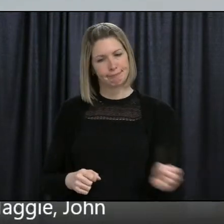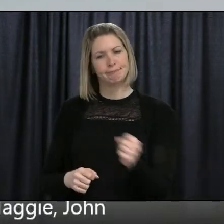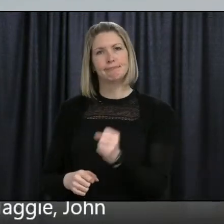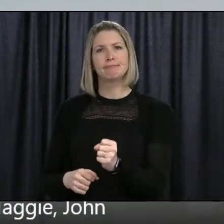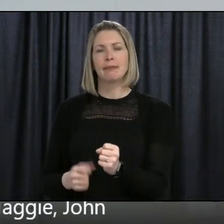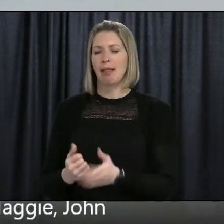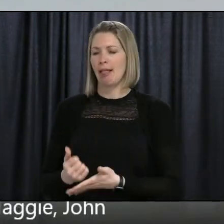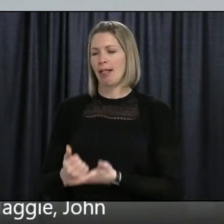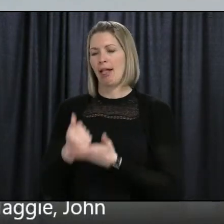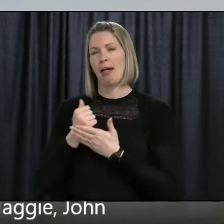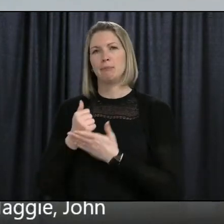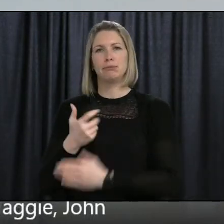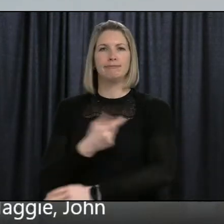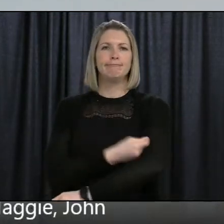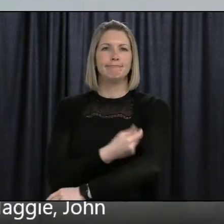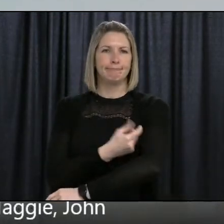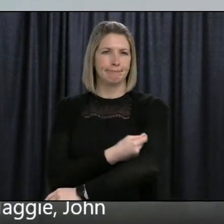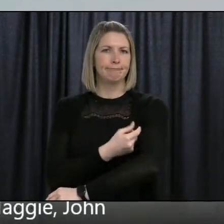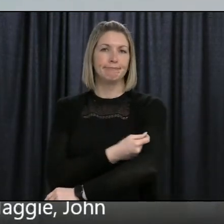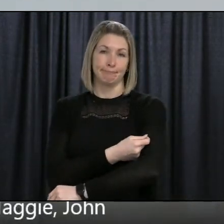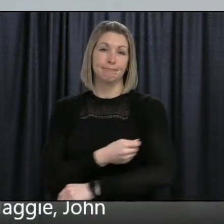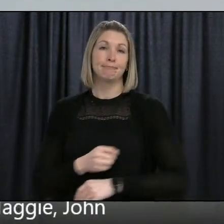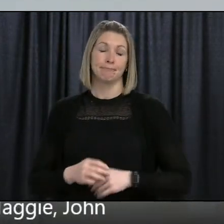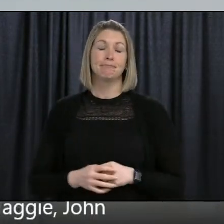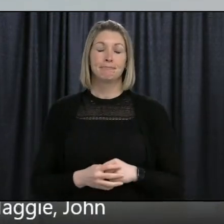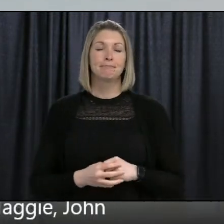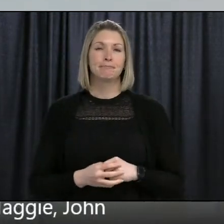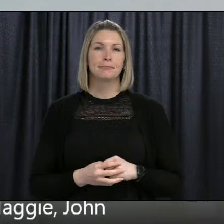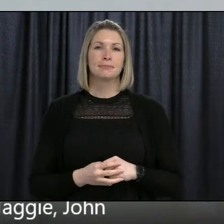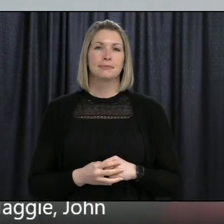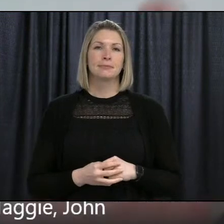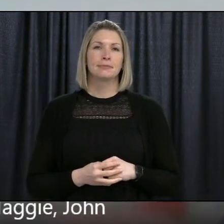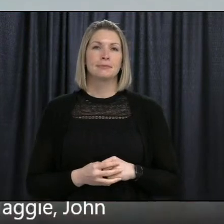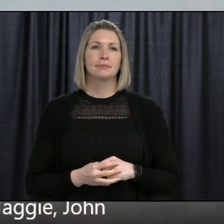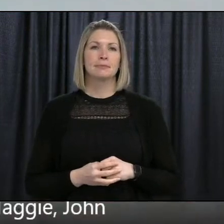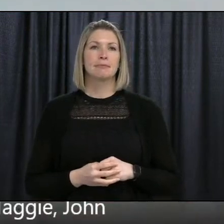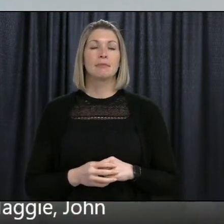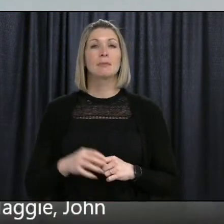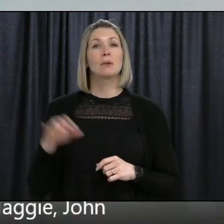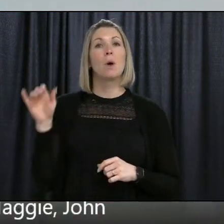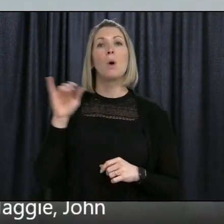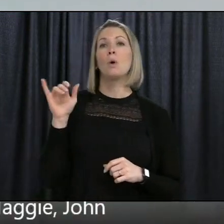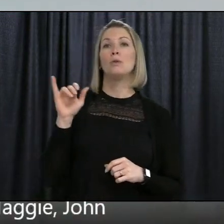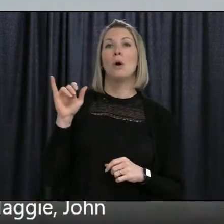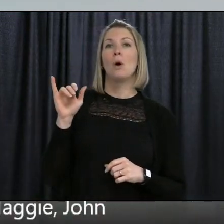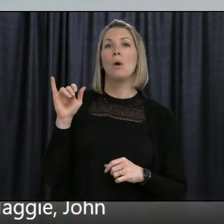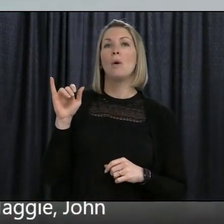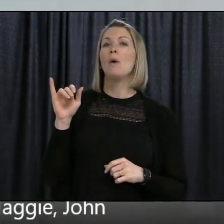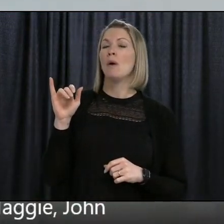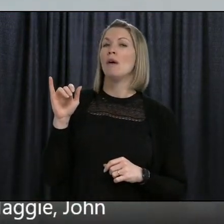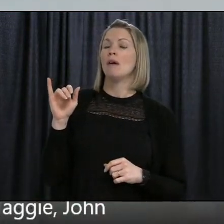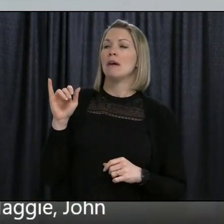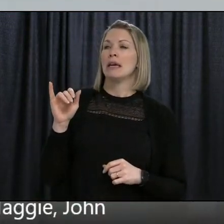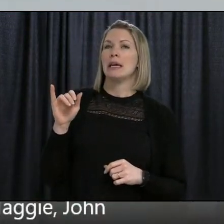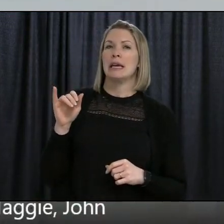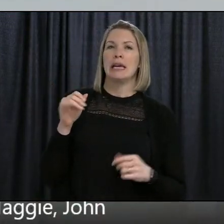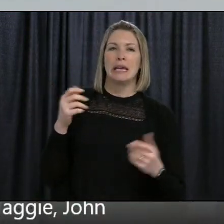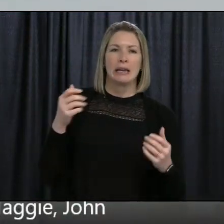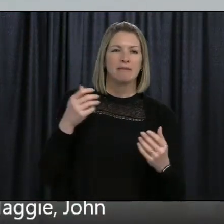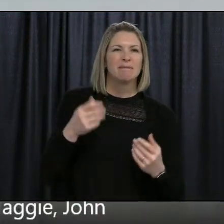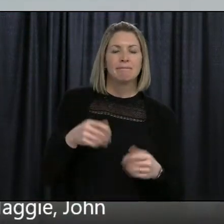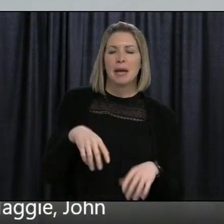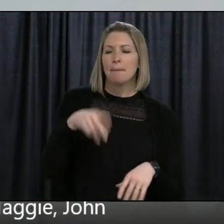having even more extra vaccine. We have stockpiled and pre-staged